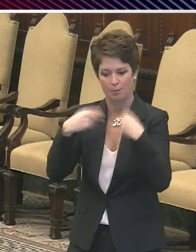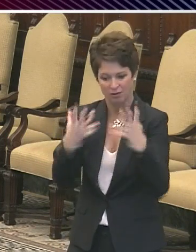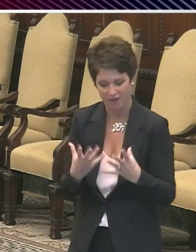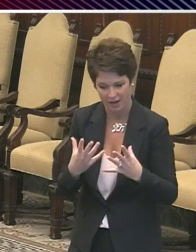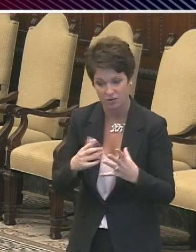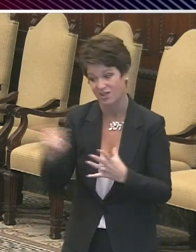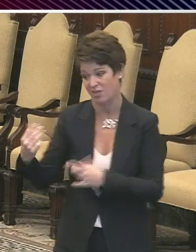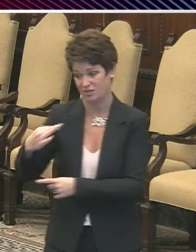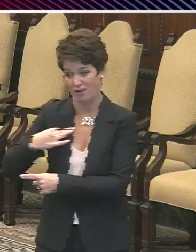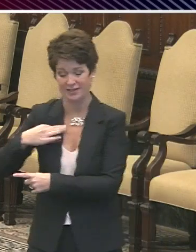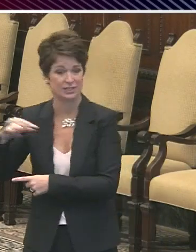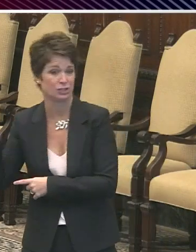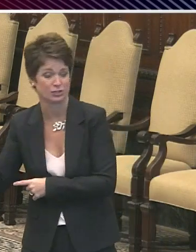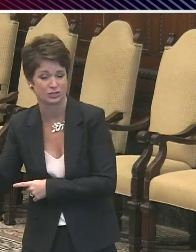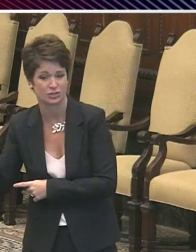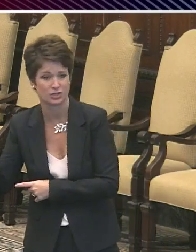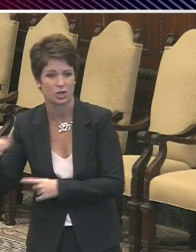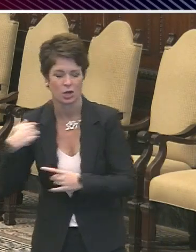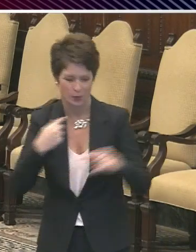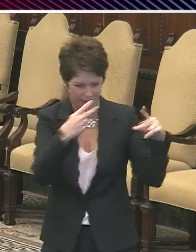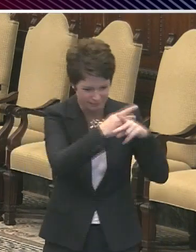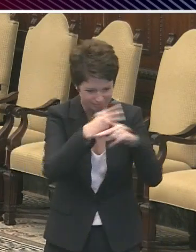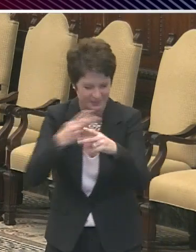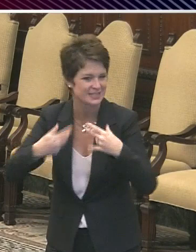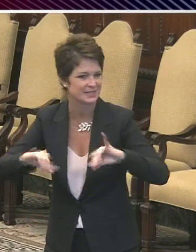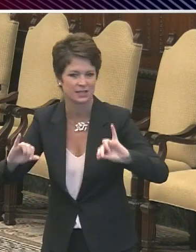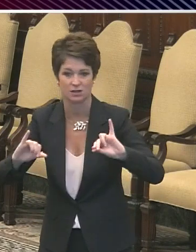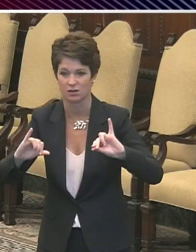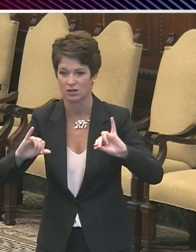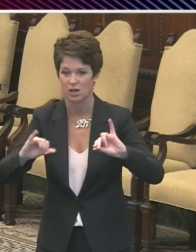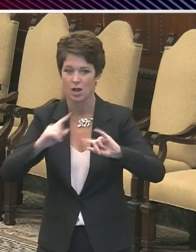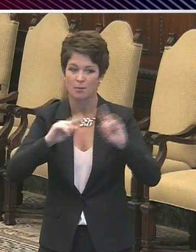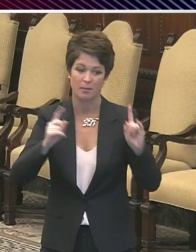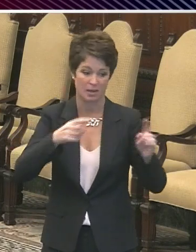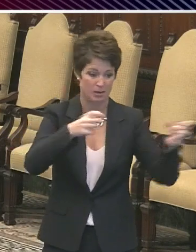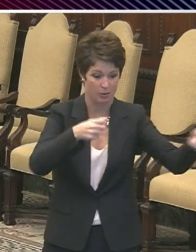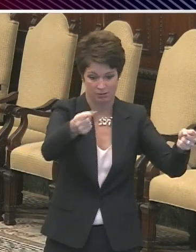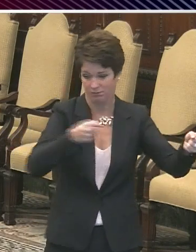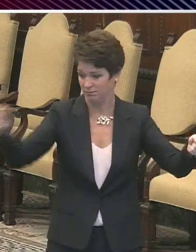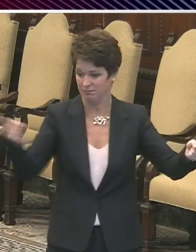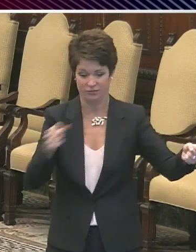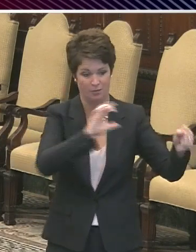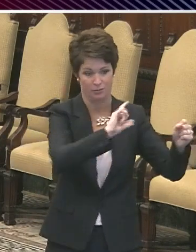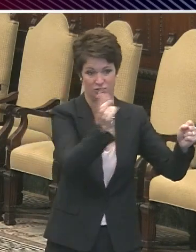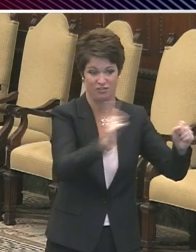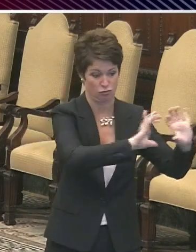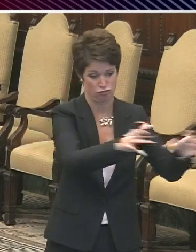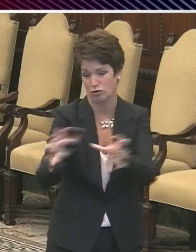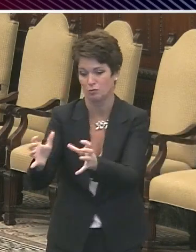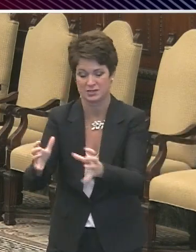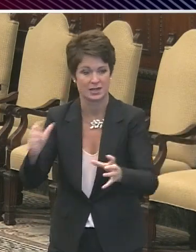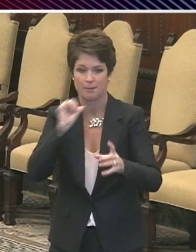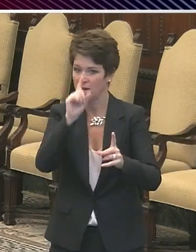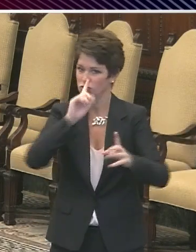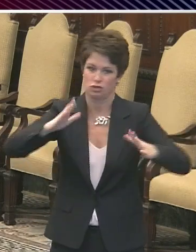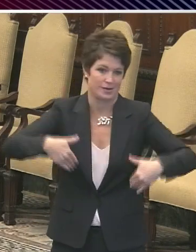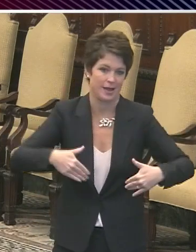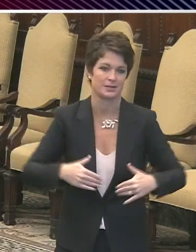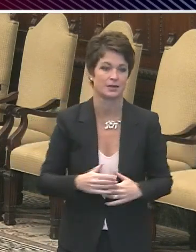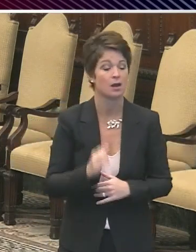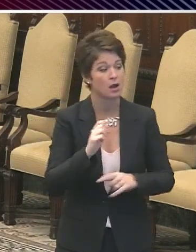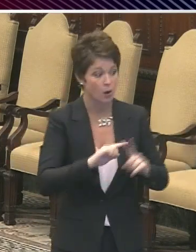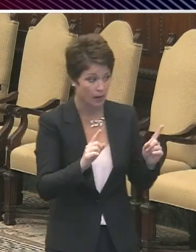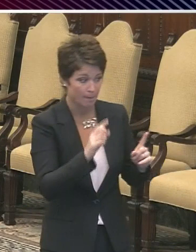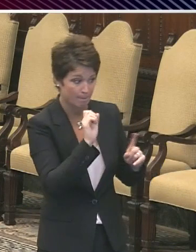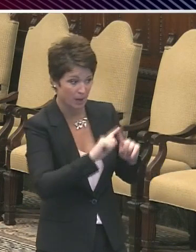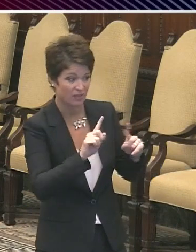with volunteers. And so we'll see with that combination what we need. So I guess I just don't answer that. Okay, but